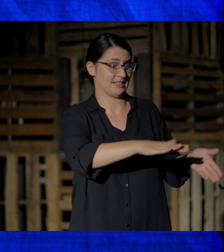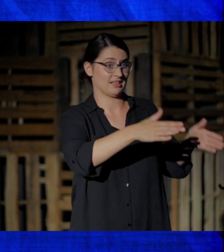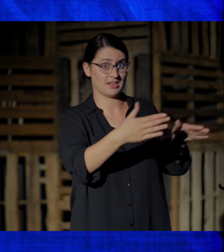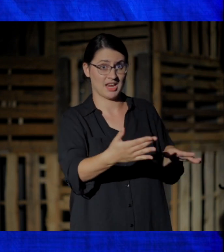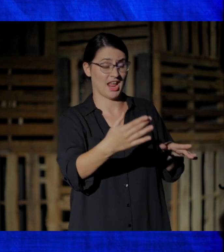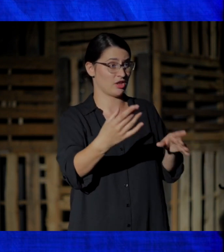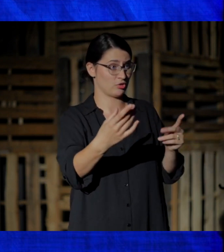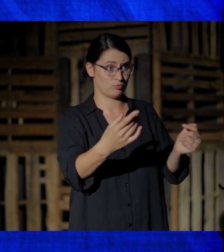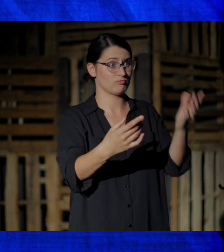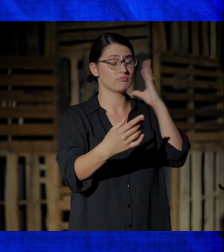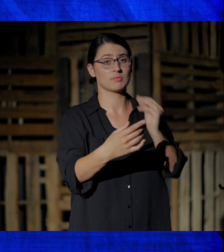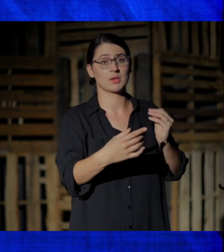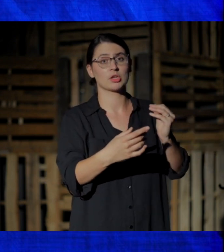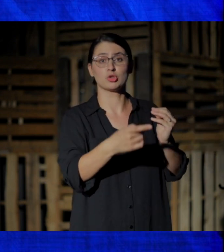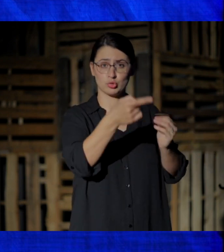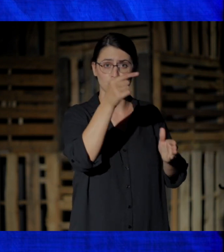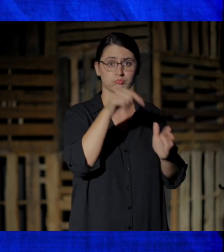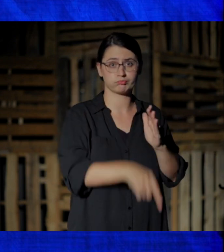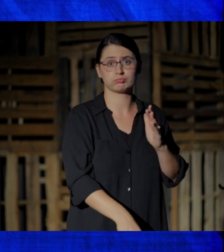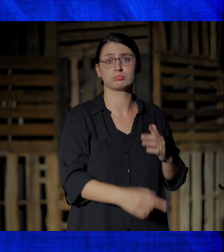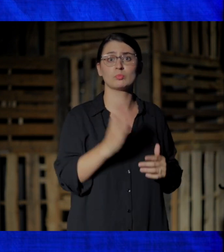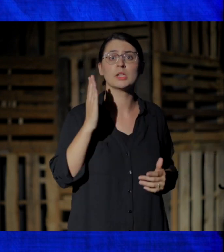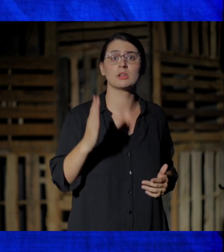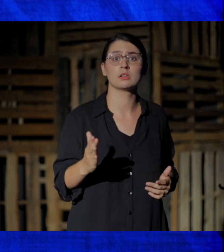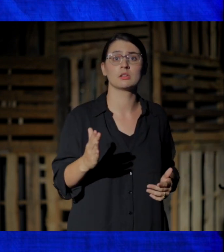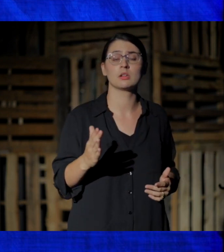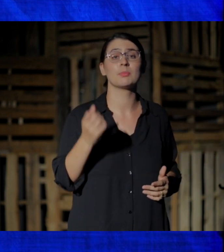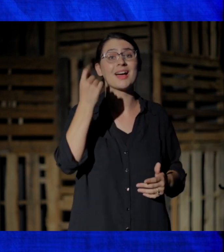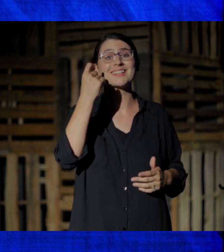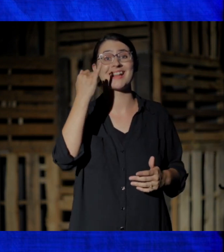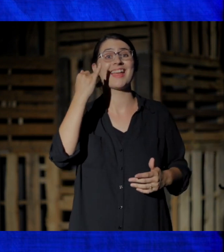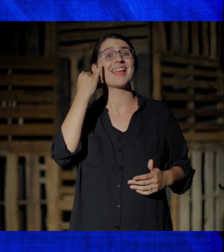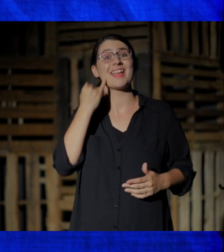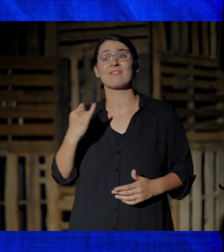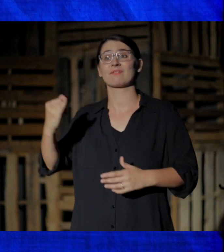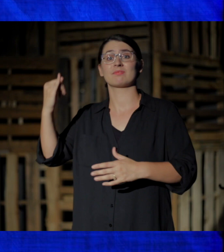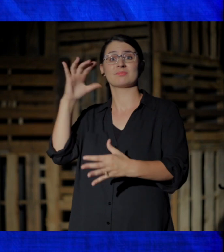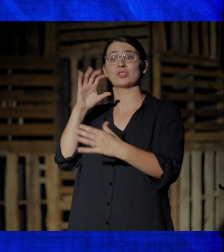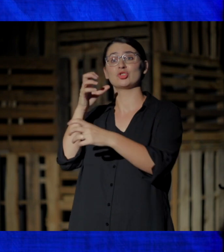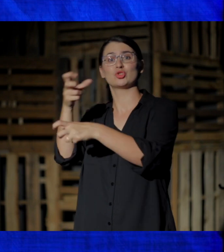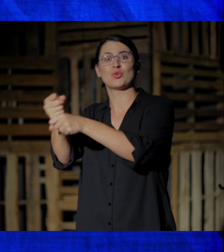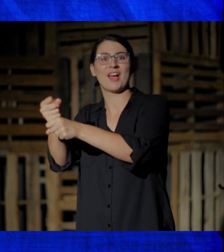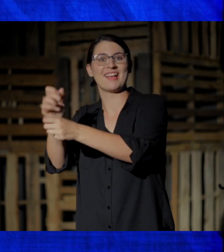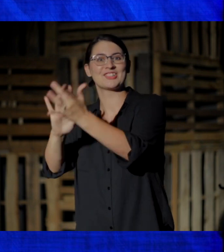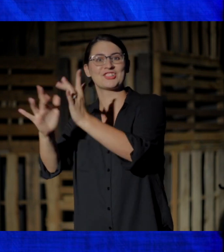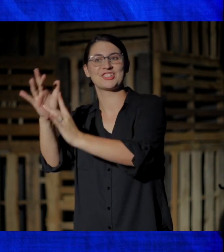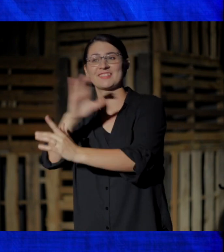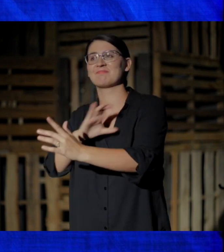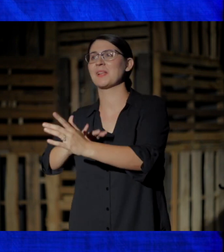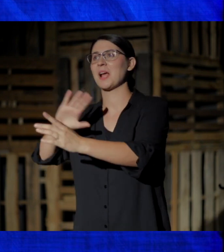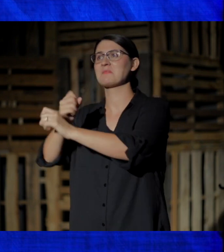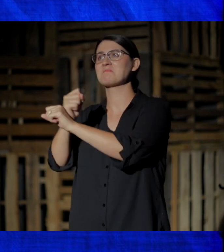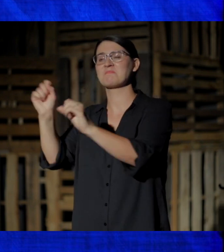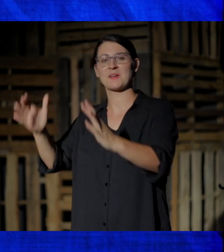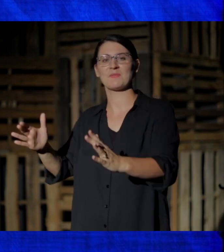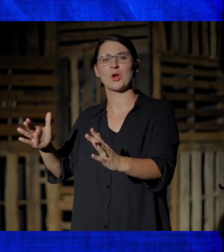But those who are in Christ will soar on eagle's wings. Amen. If you've never given your life to